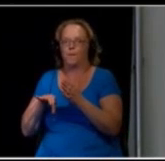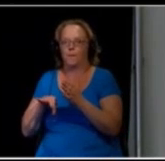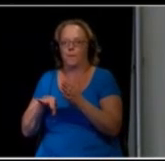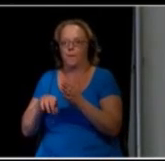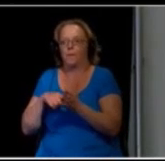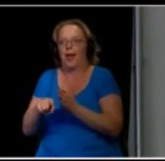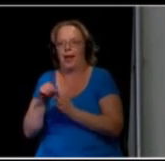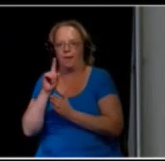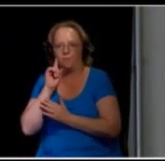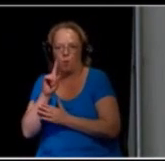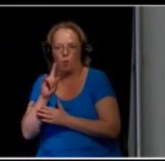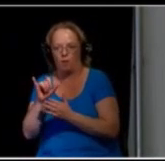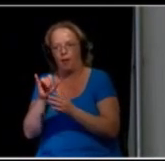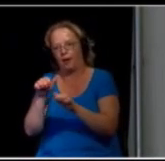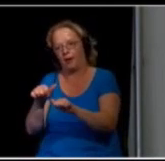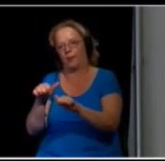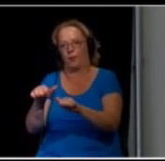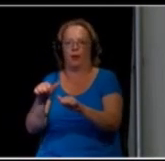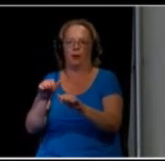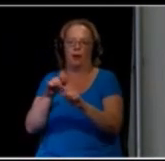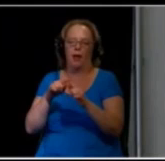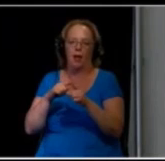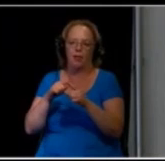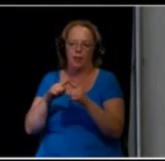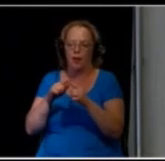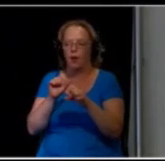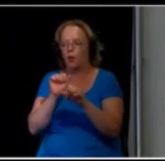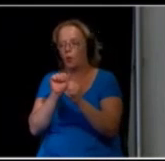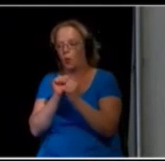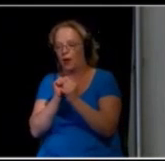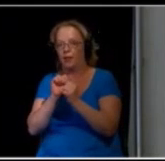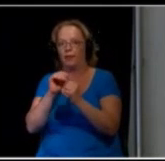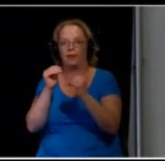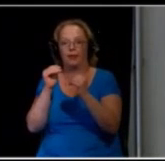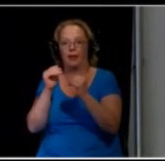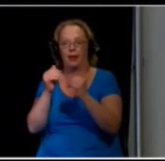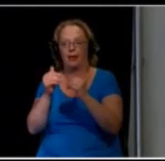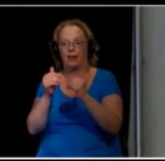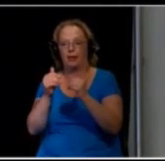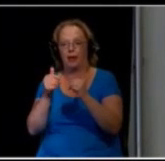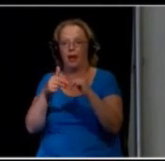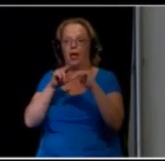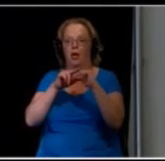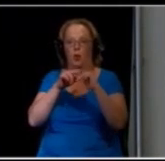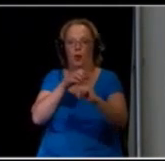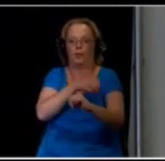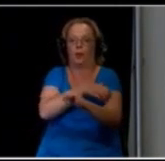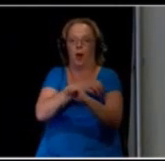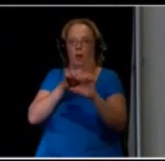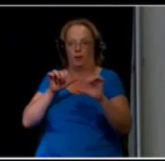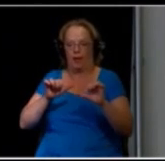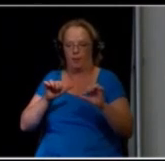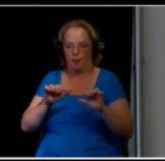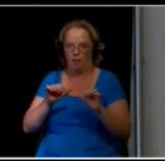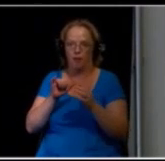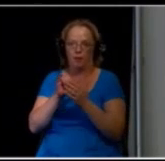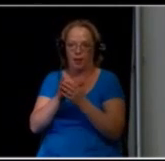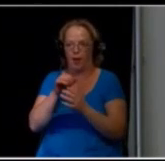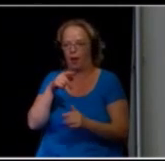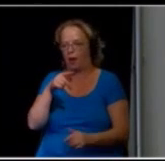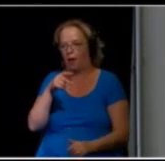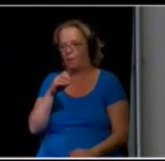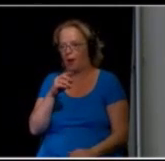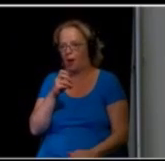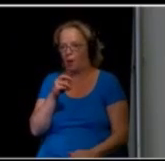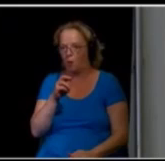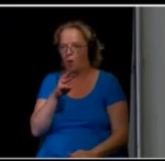capability. And then with the increased power capability of the Powerwall that I just talked about, you should be able